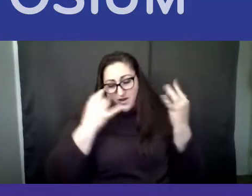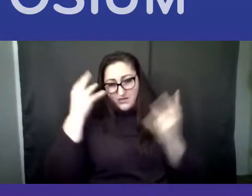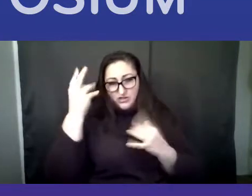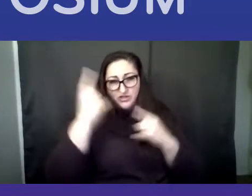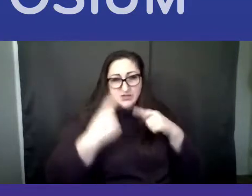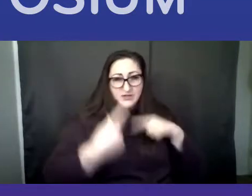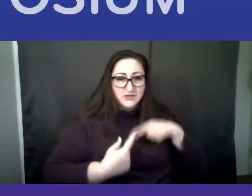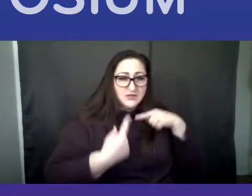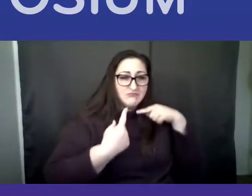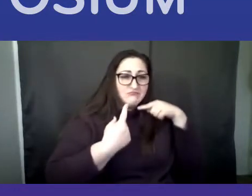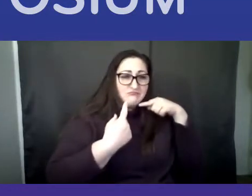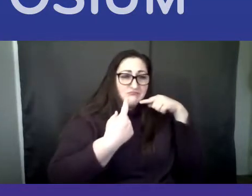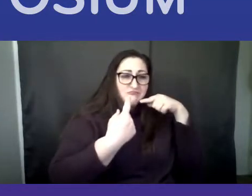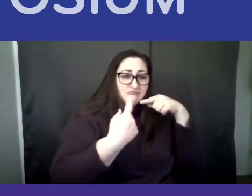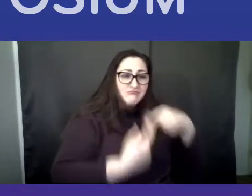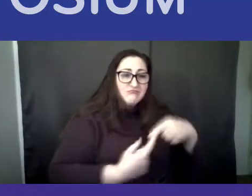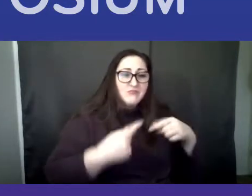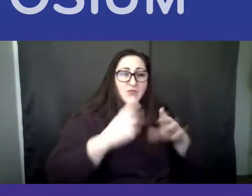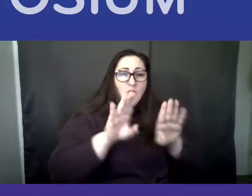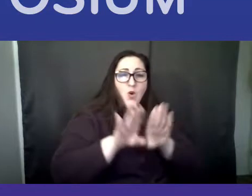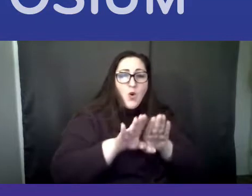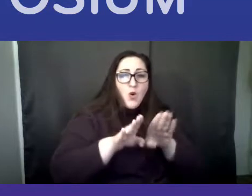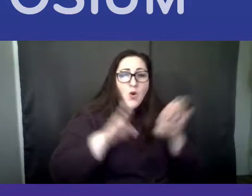opening spaces,